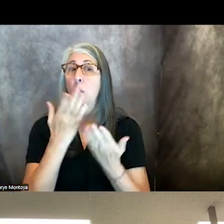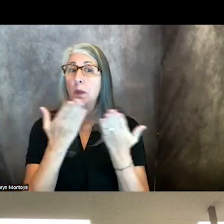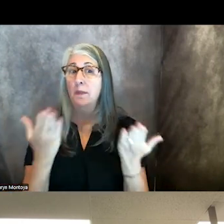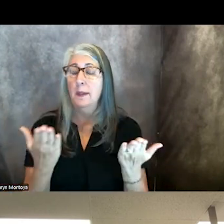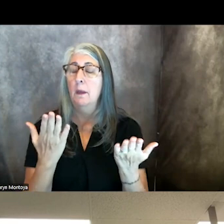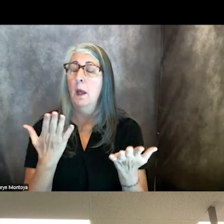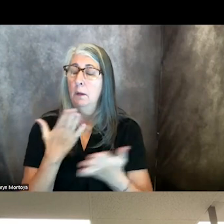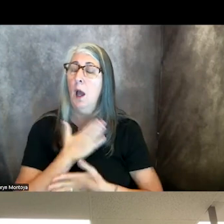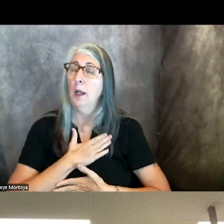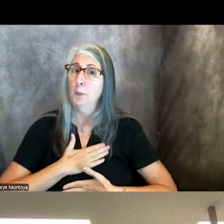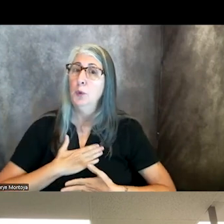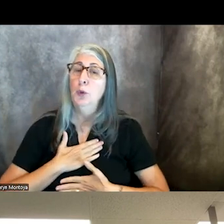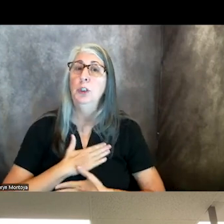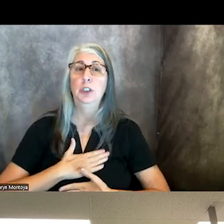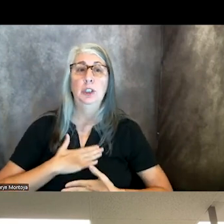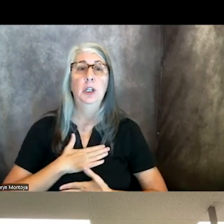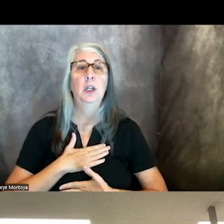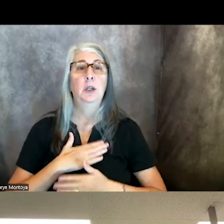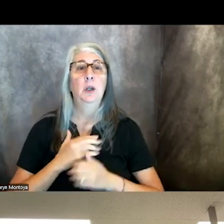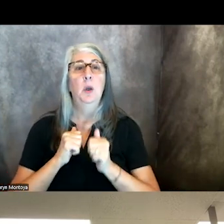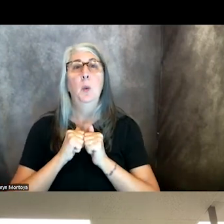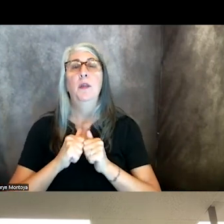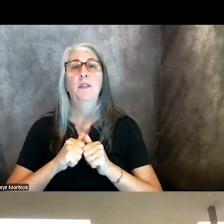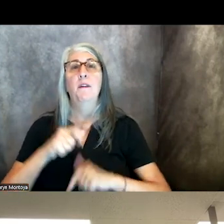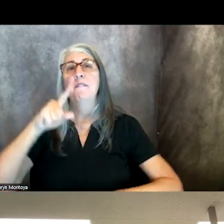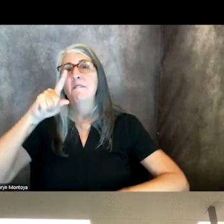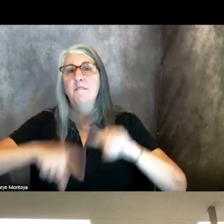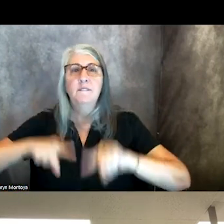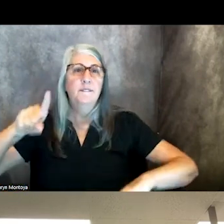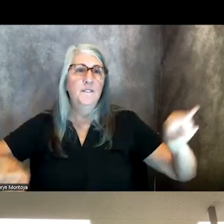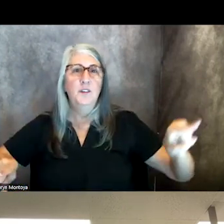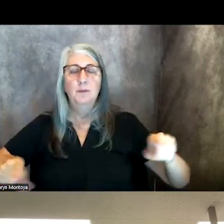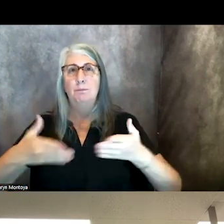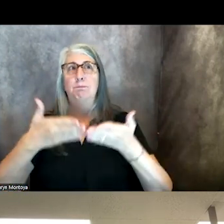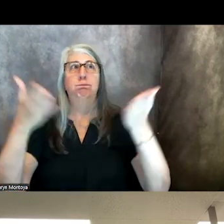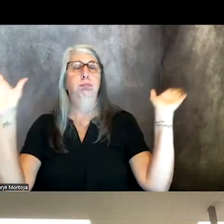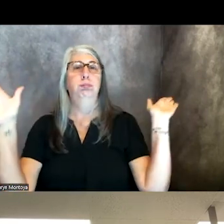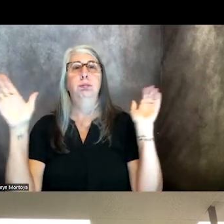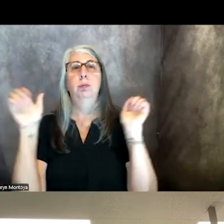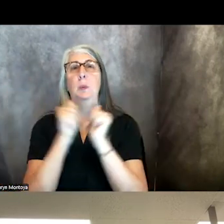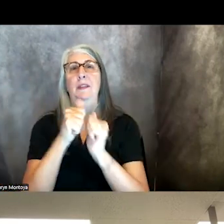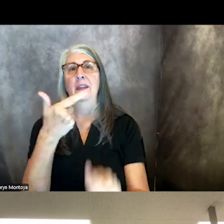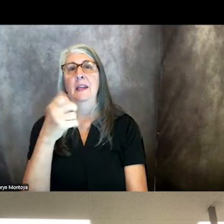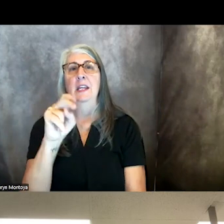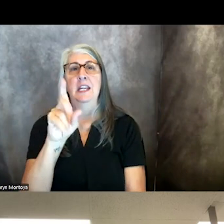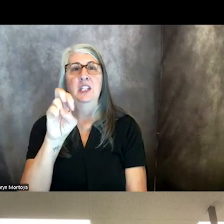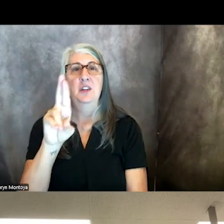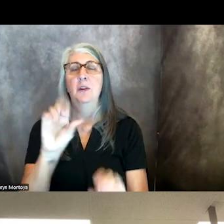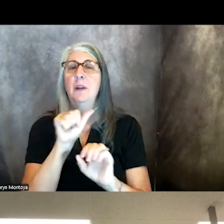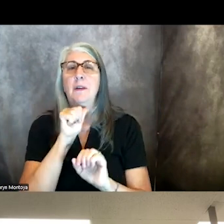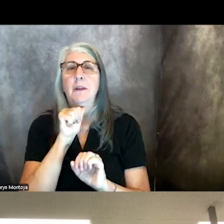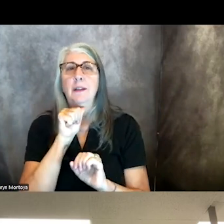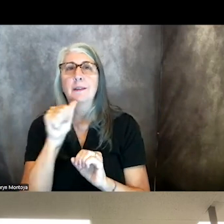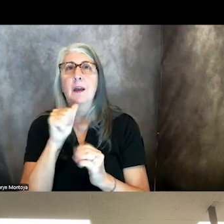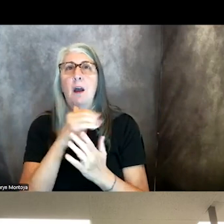appreciate about the vastness and diversity as it pertains to gender is that it doesn't exist on a spectrum